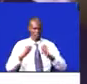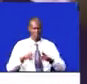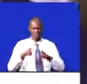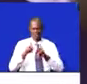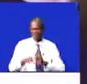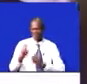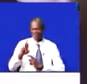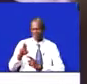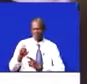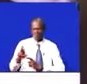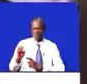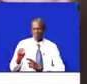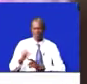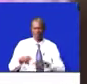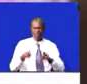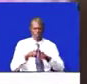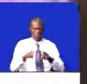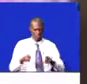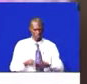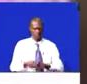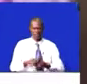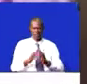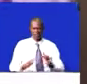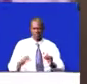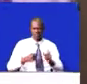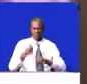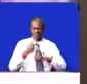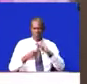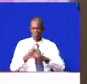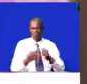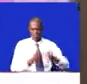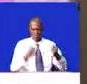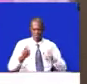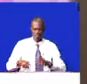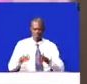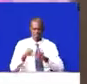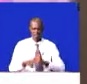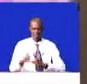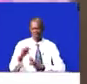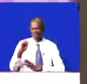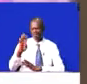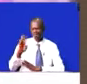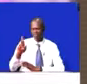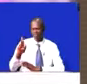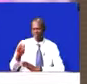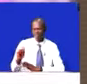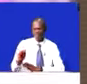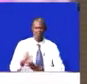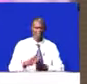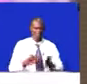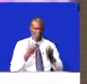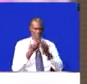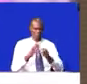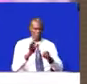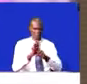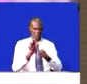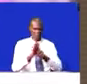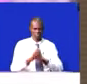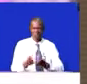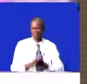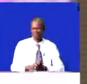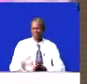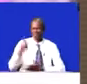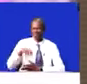Bwanaoro, who is our amigo ogo, our export from Homabay to Kibra, Asante Sana, Masara, my friend,